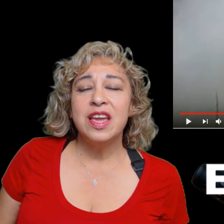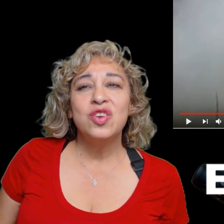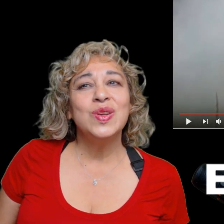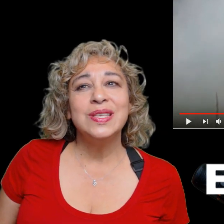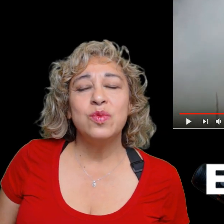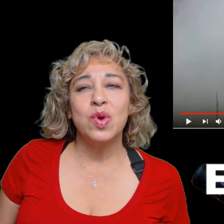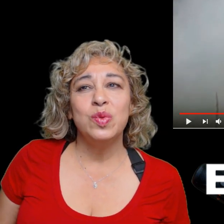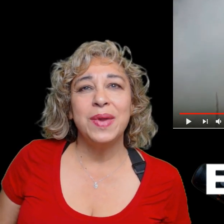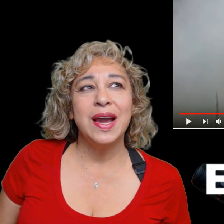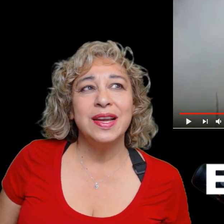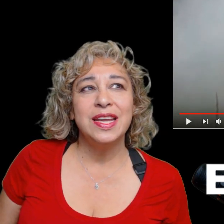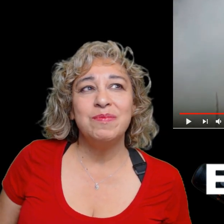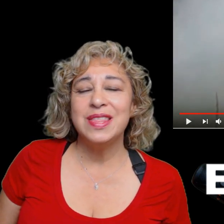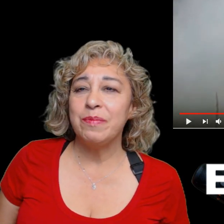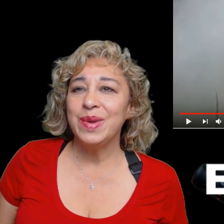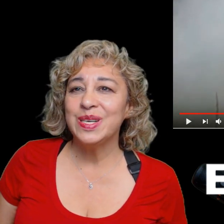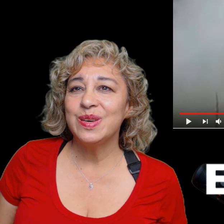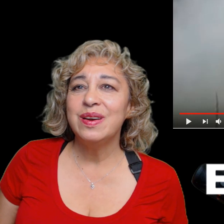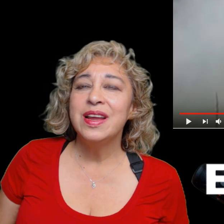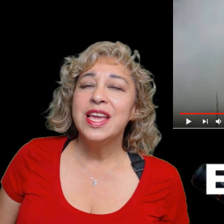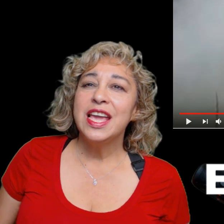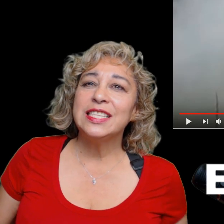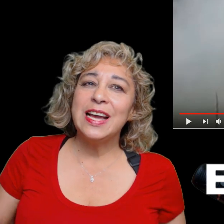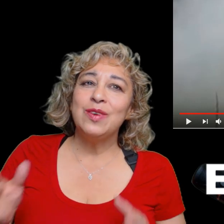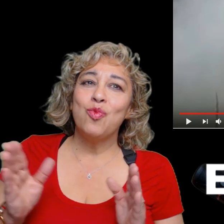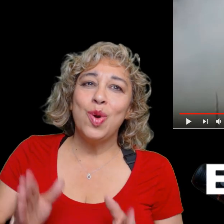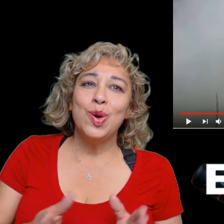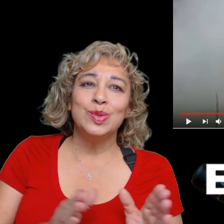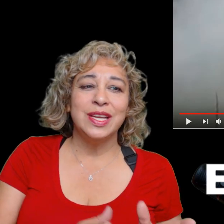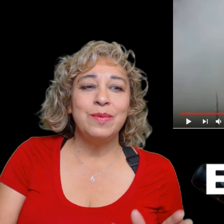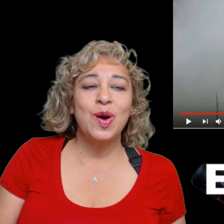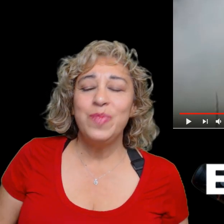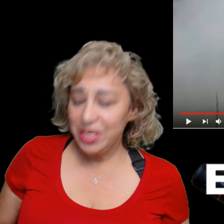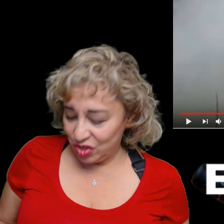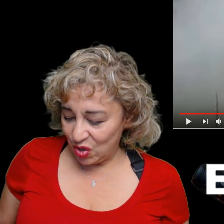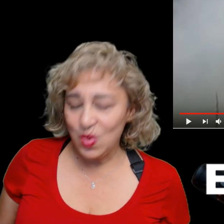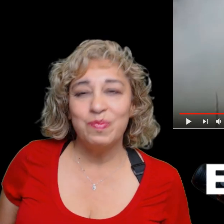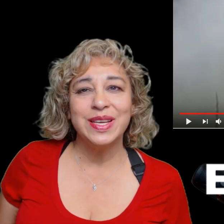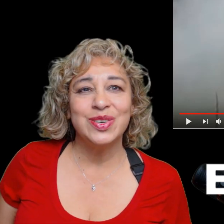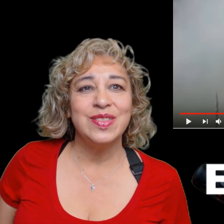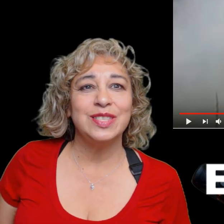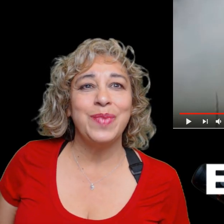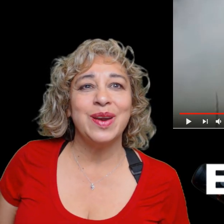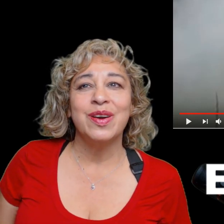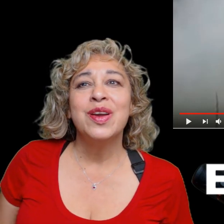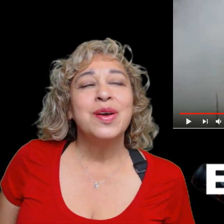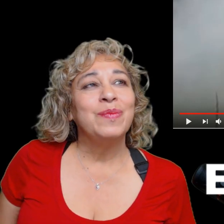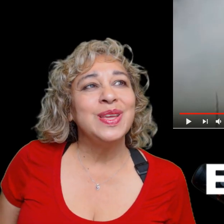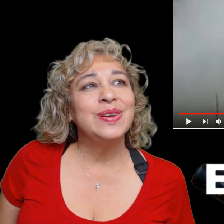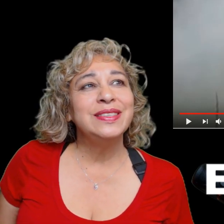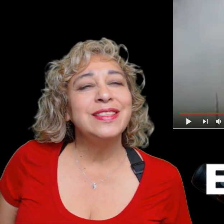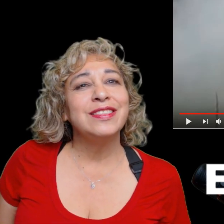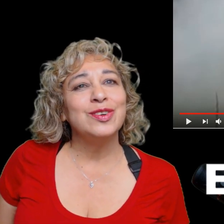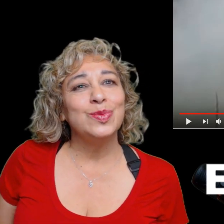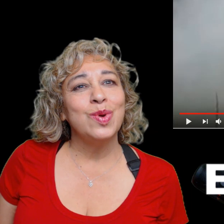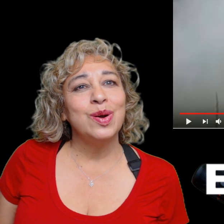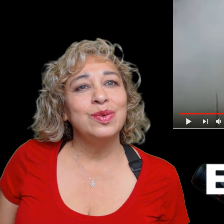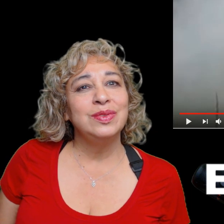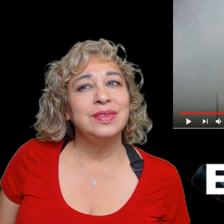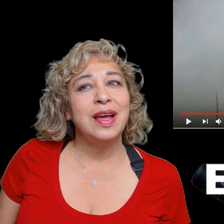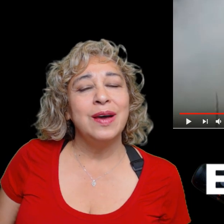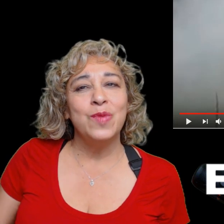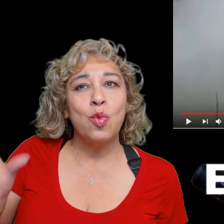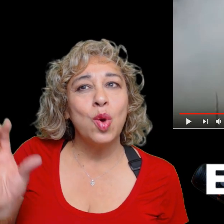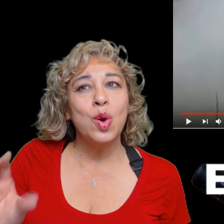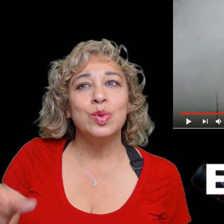See, you can see the road behind him in that picture. It's got rows, and I'm hoping to show you a picture that's better. But you can see that there's